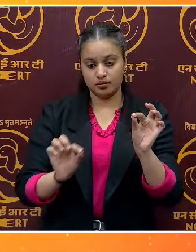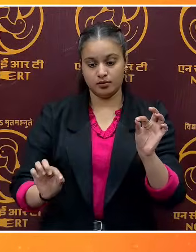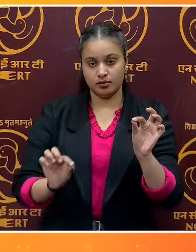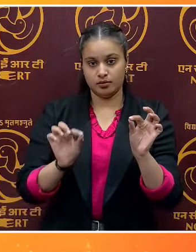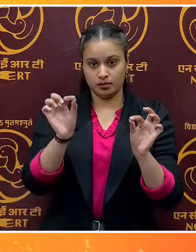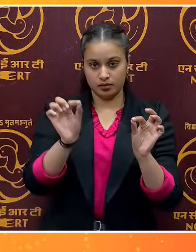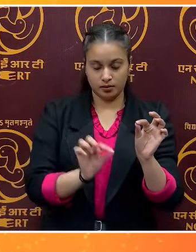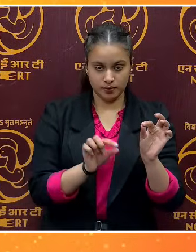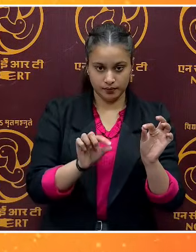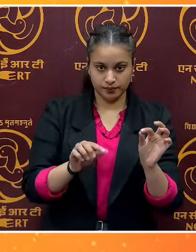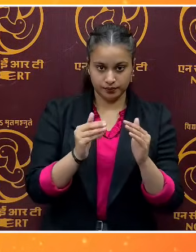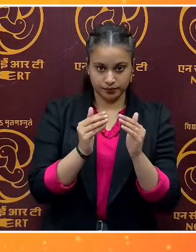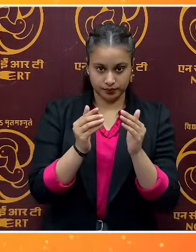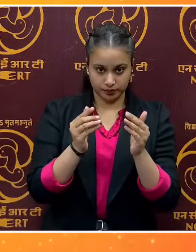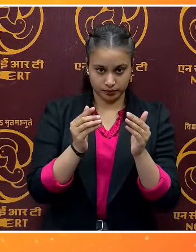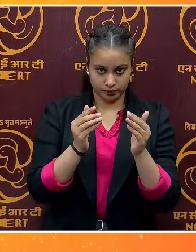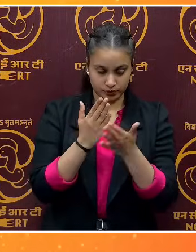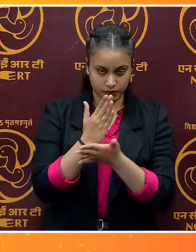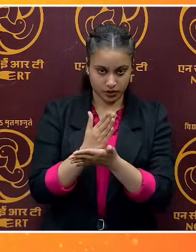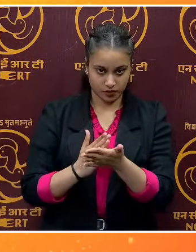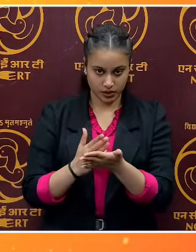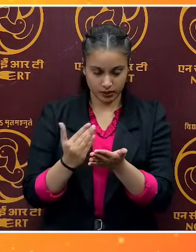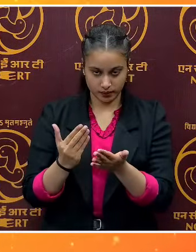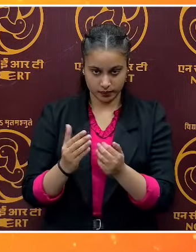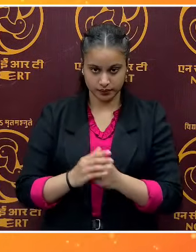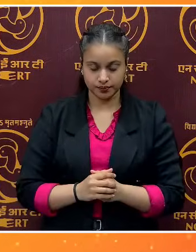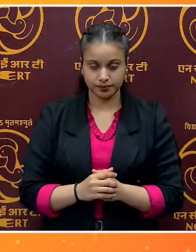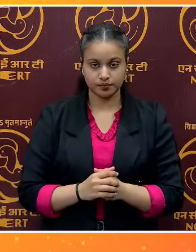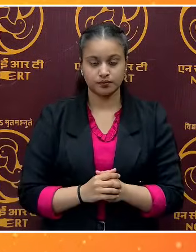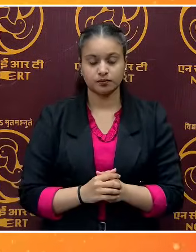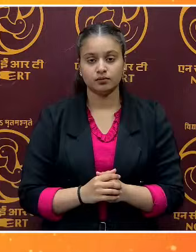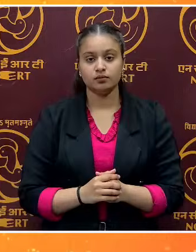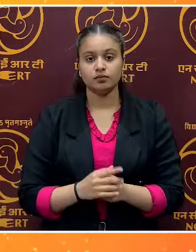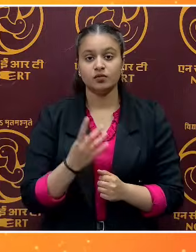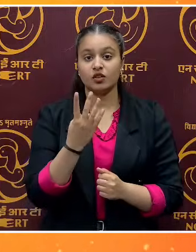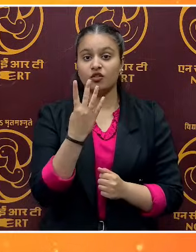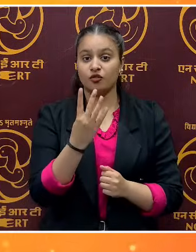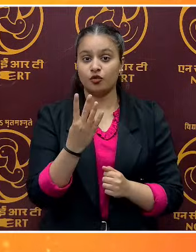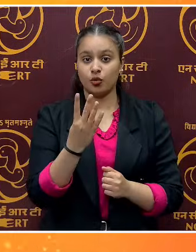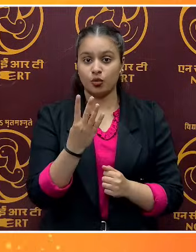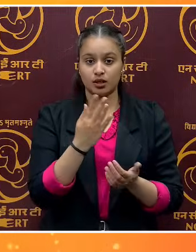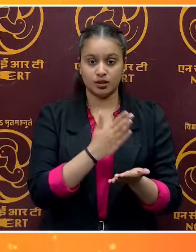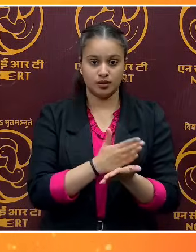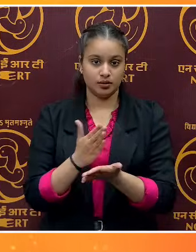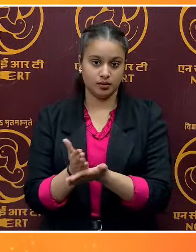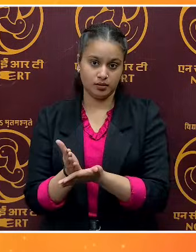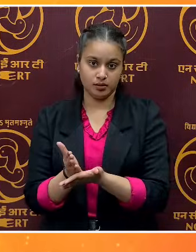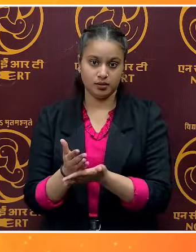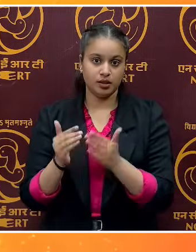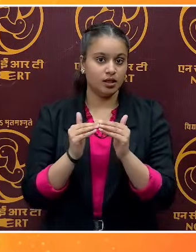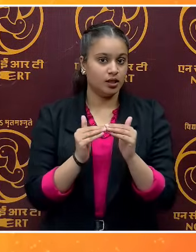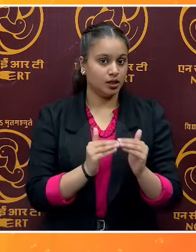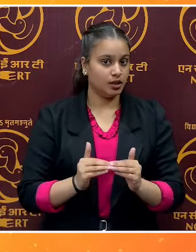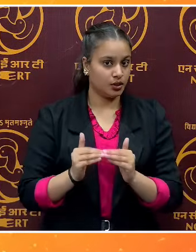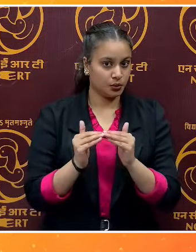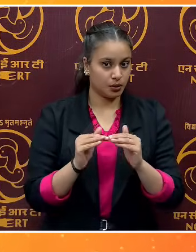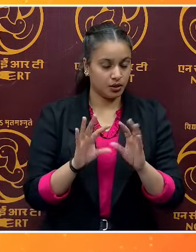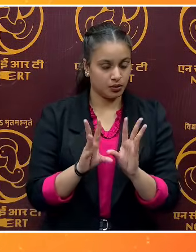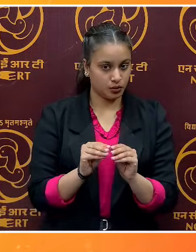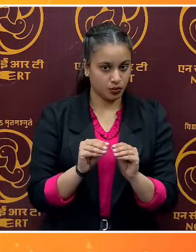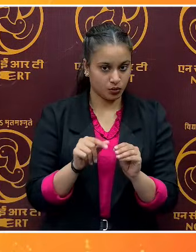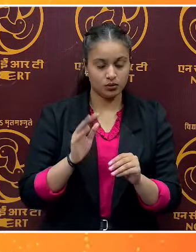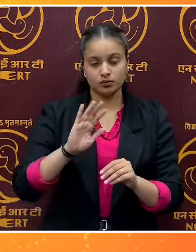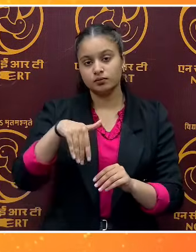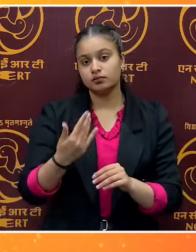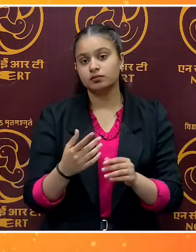I am able to divide the square into 4 equal squares, right. After this we will